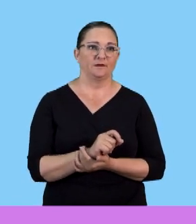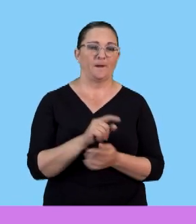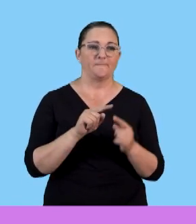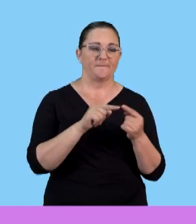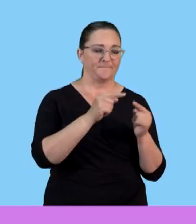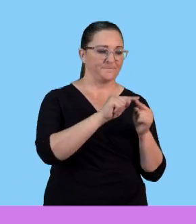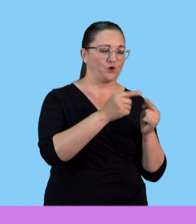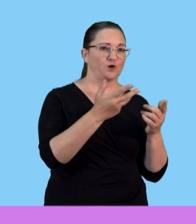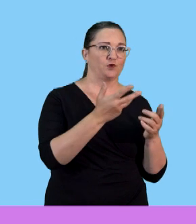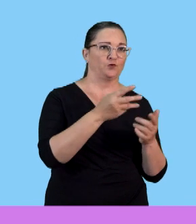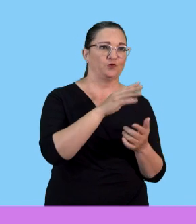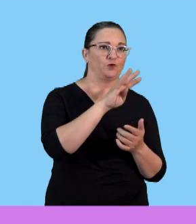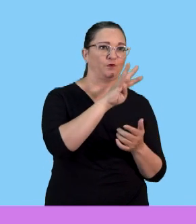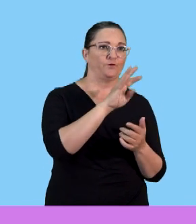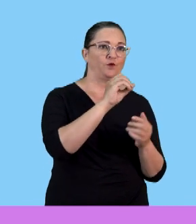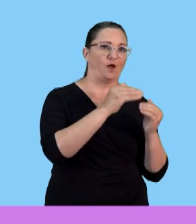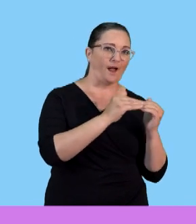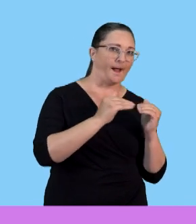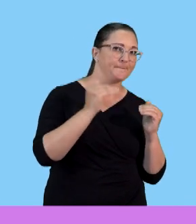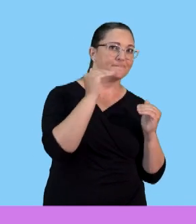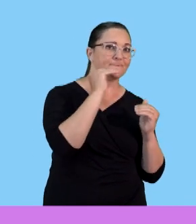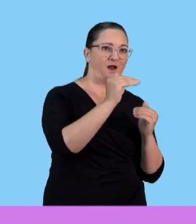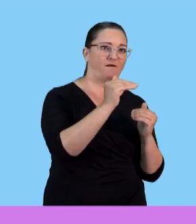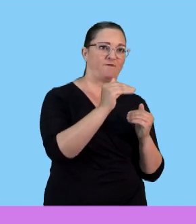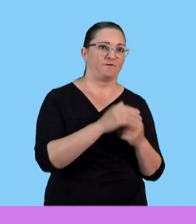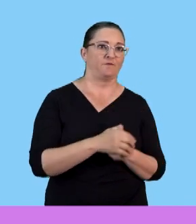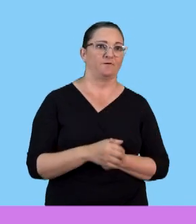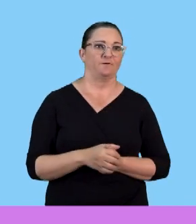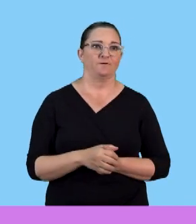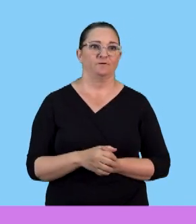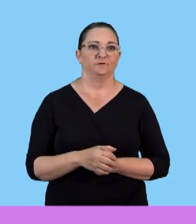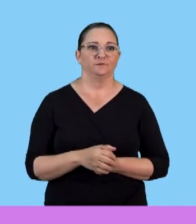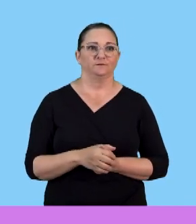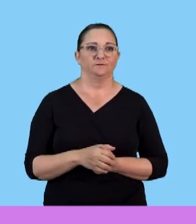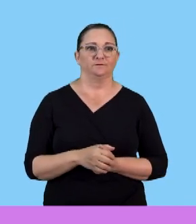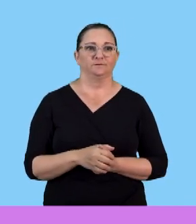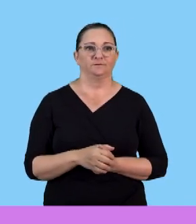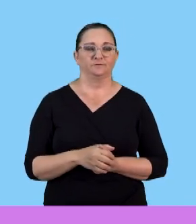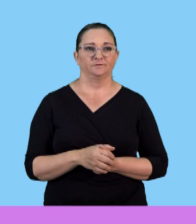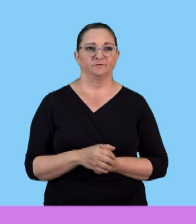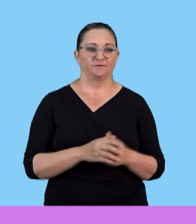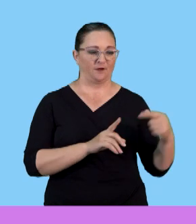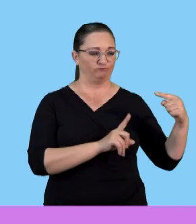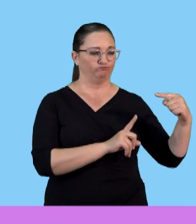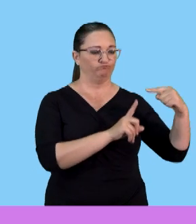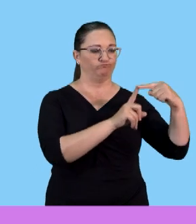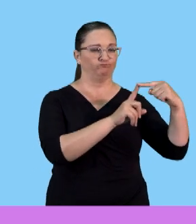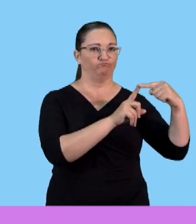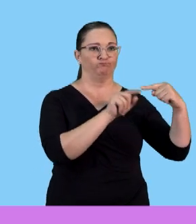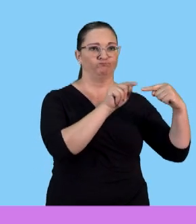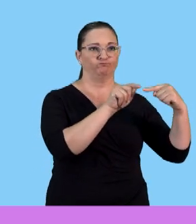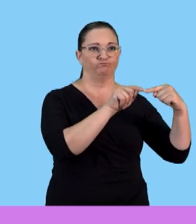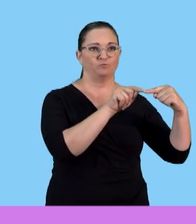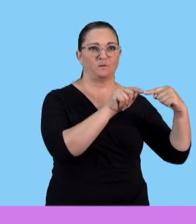4,250. So your point should be above 4,000. So you can make your point there at